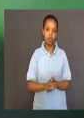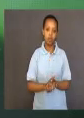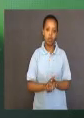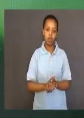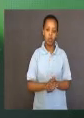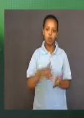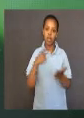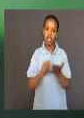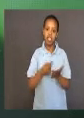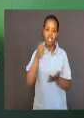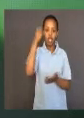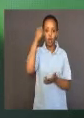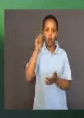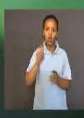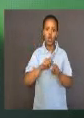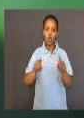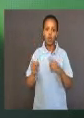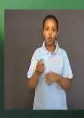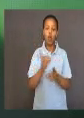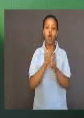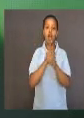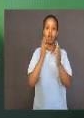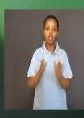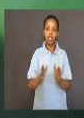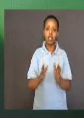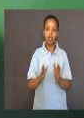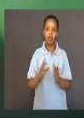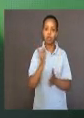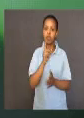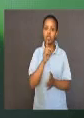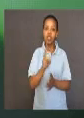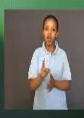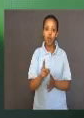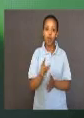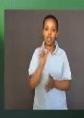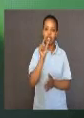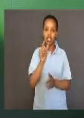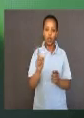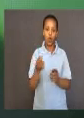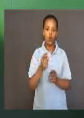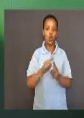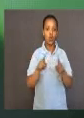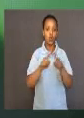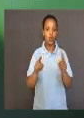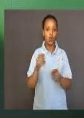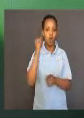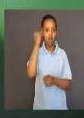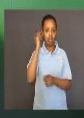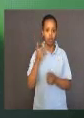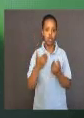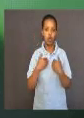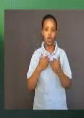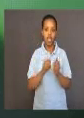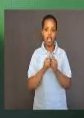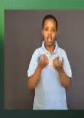In the theory of special creationism, there are a few different ideas about